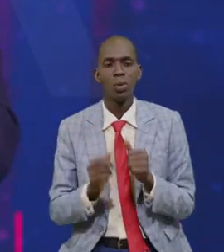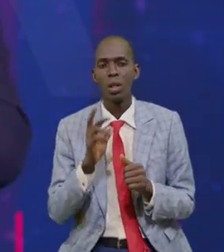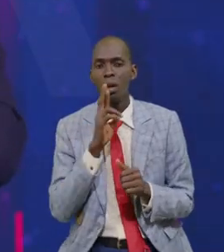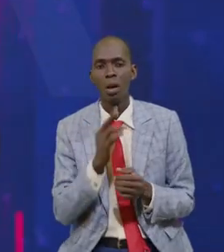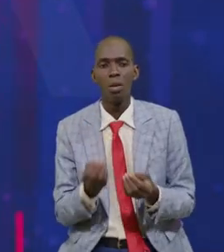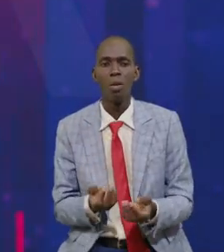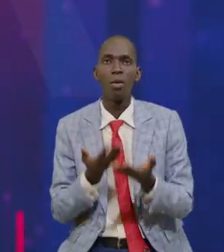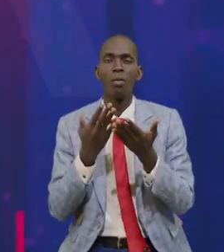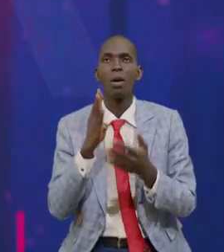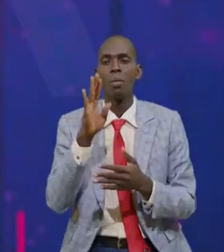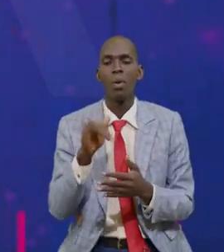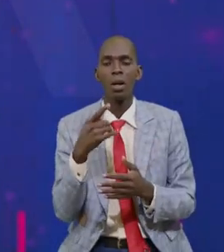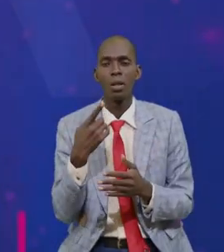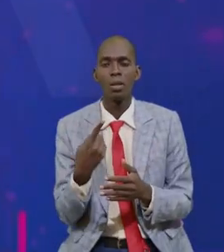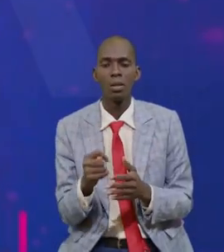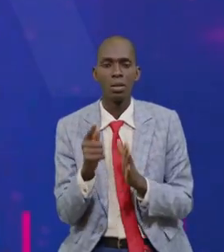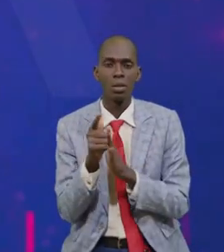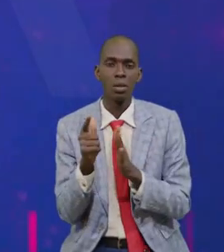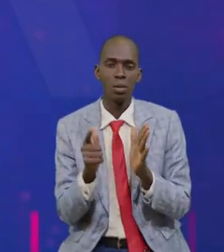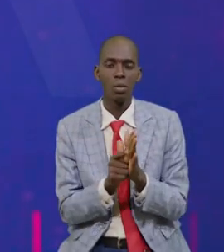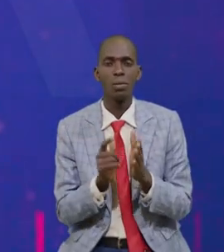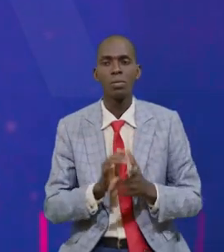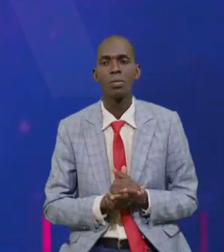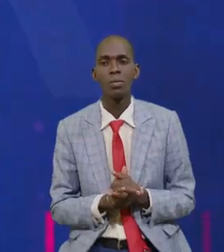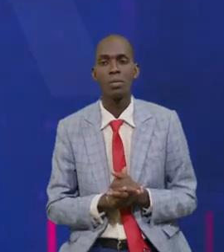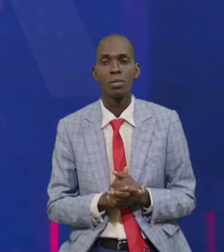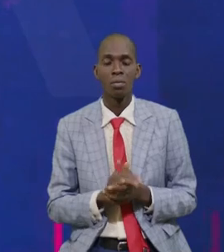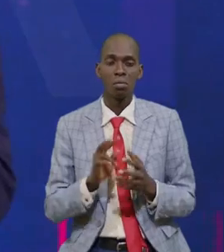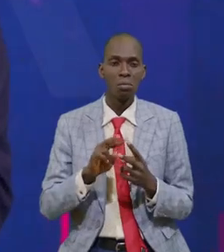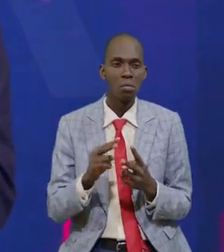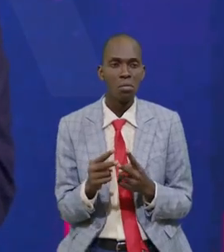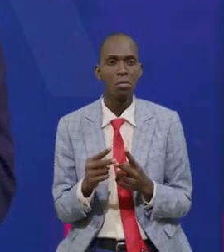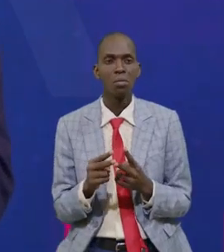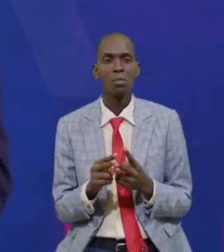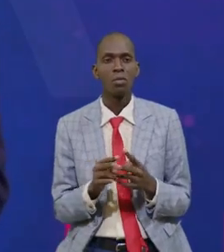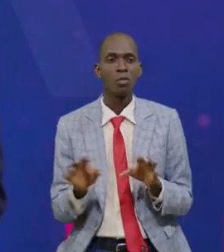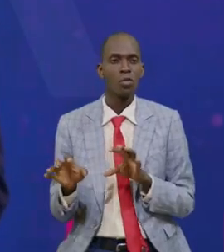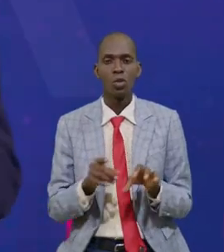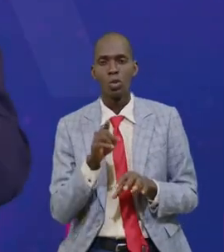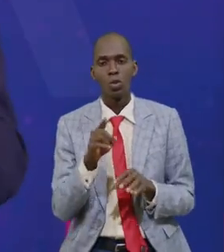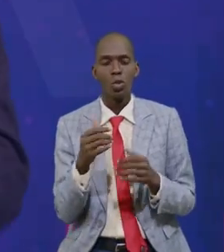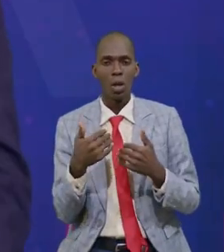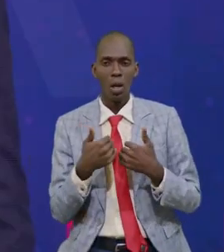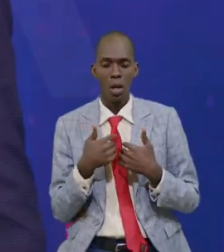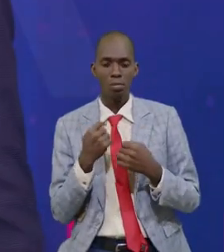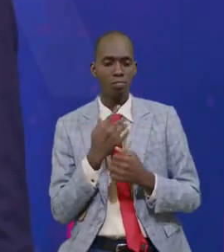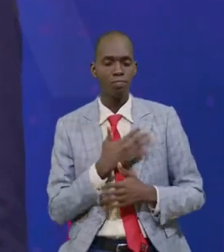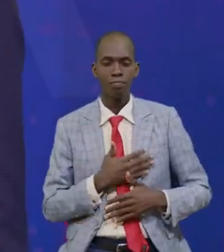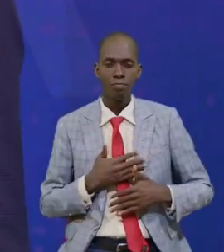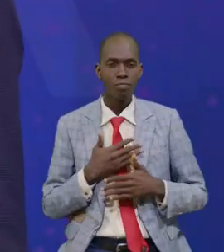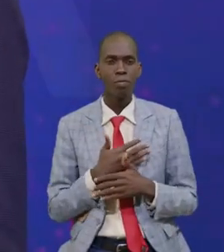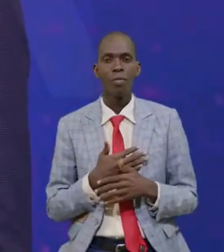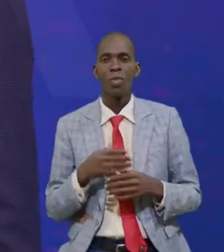are offered by the law. Neither do you have a pleasure in